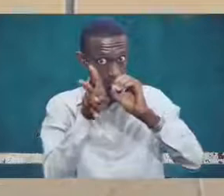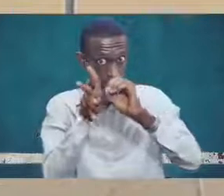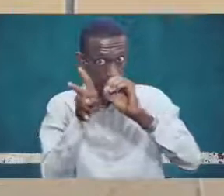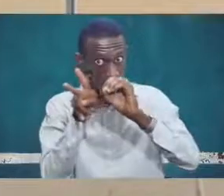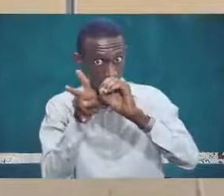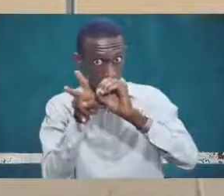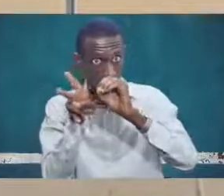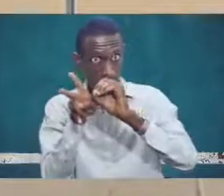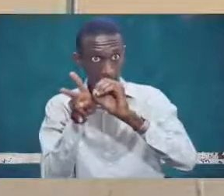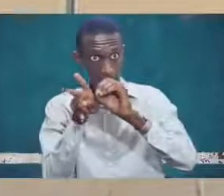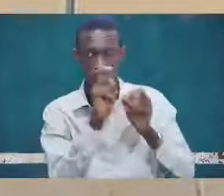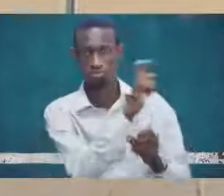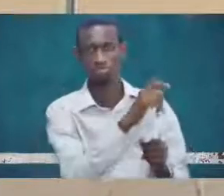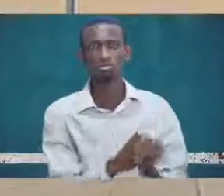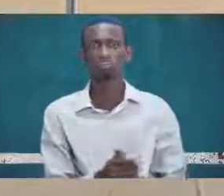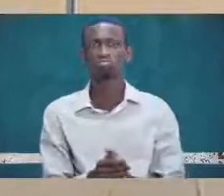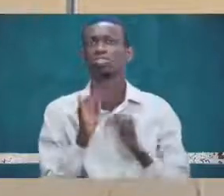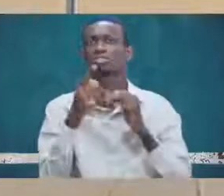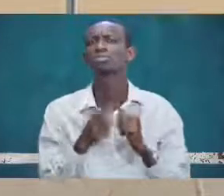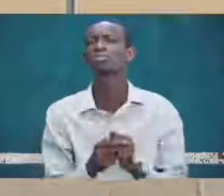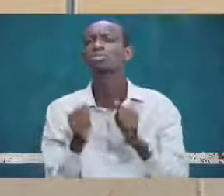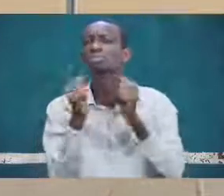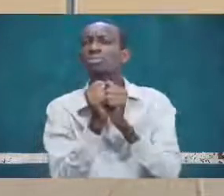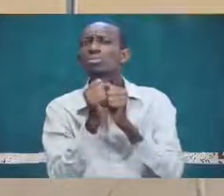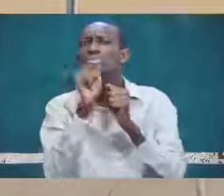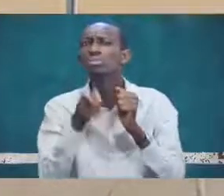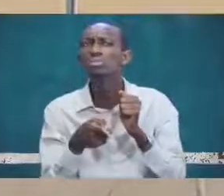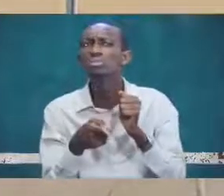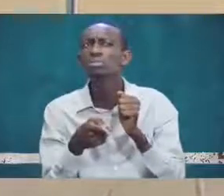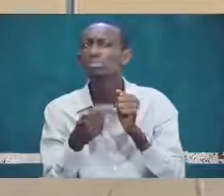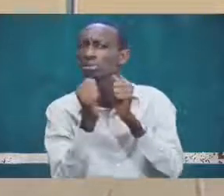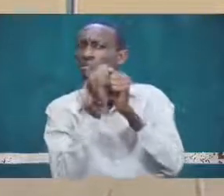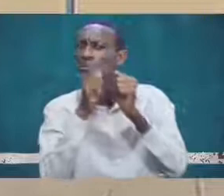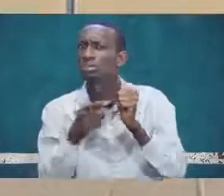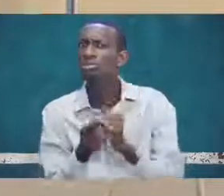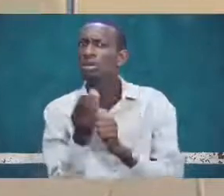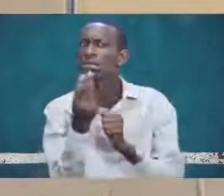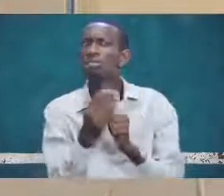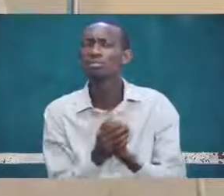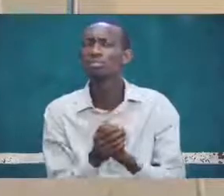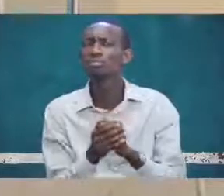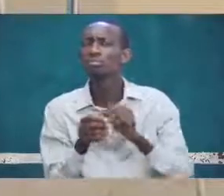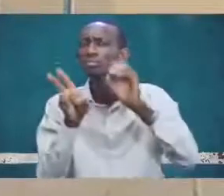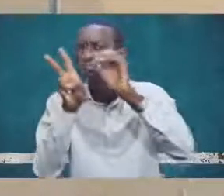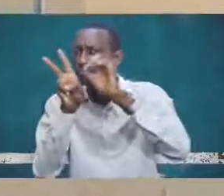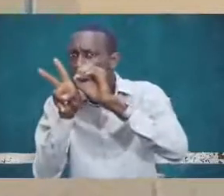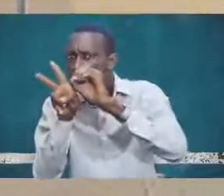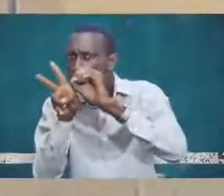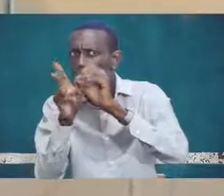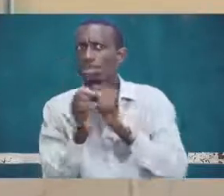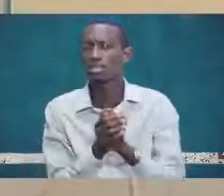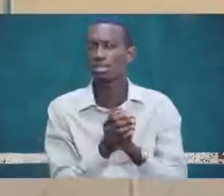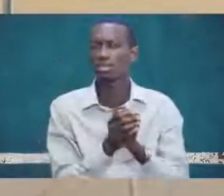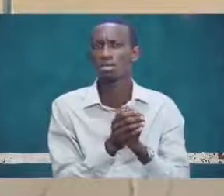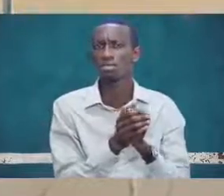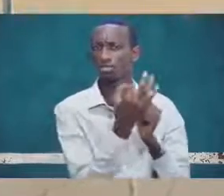have 15,000 here, how much money I will earn after 3 hours. It will be proportional to the 3